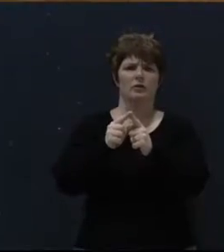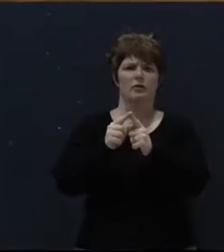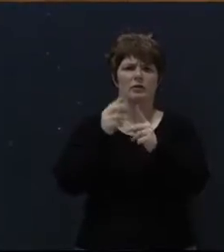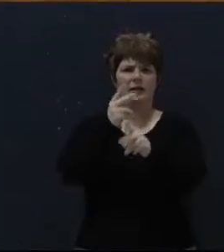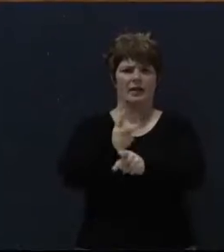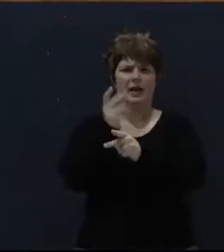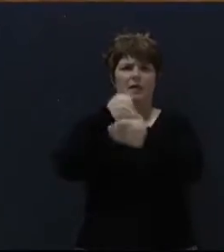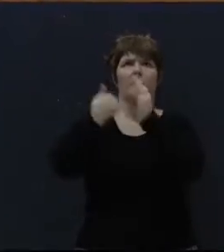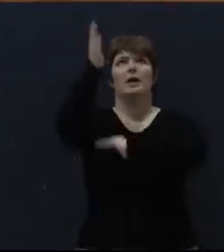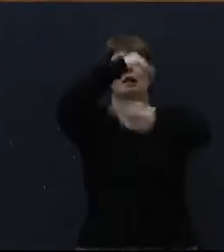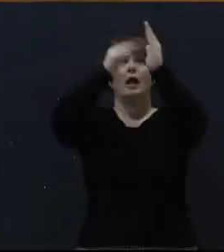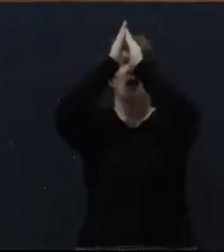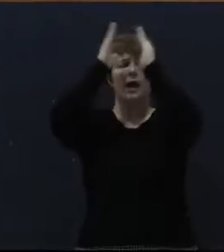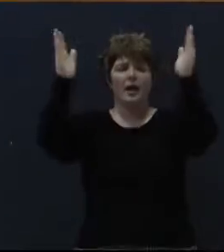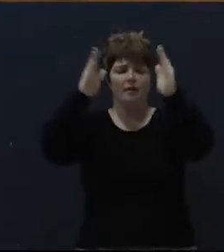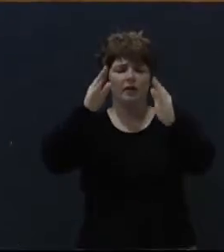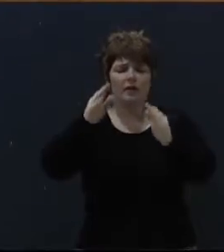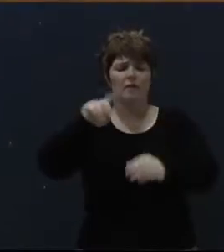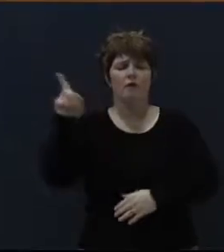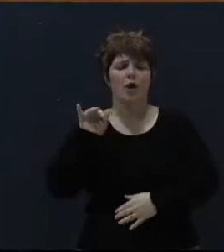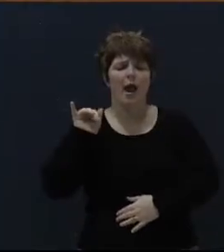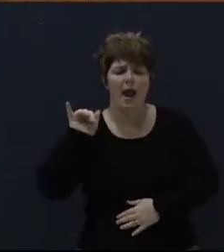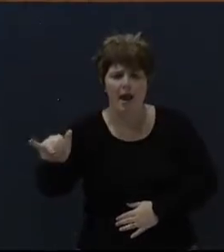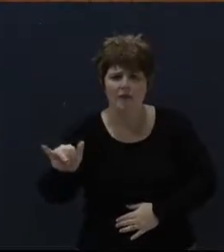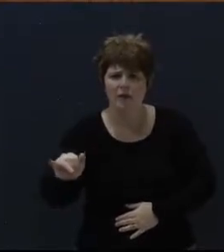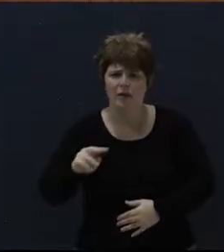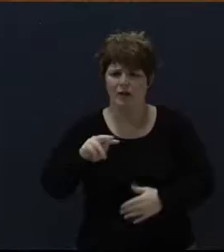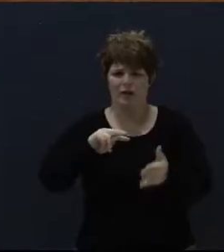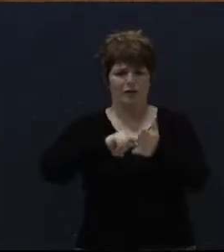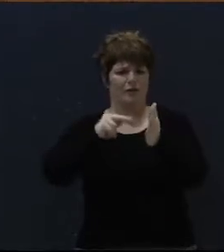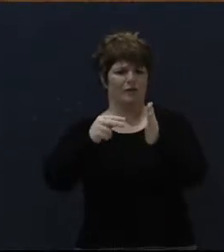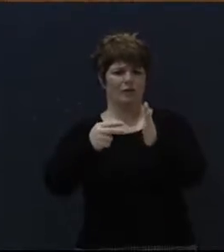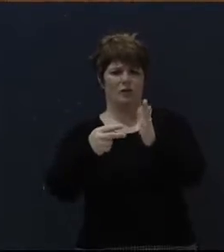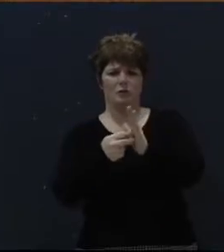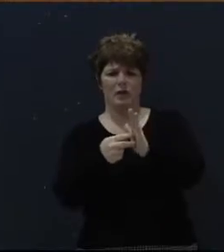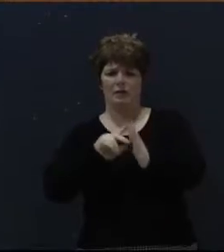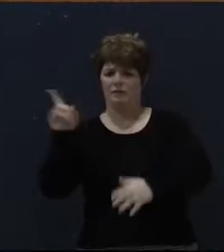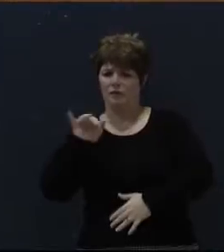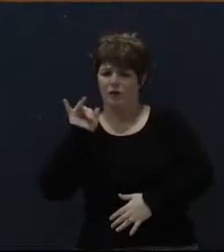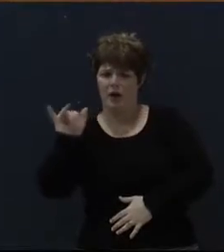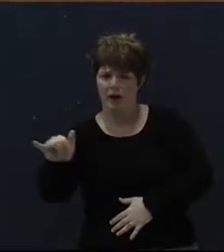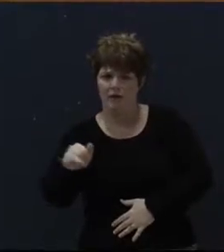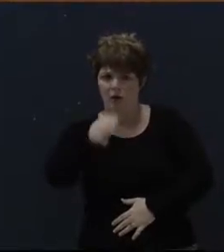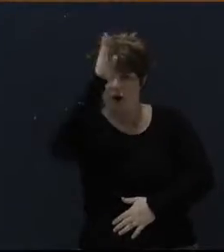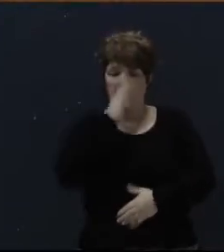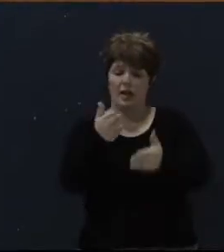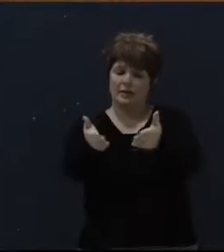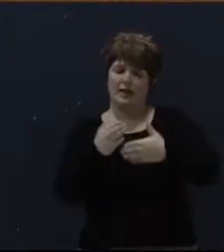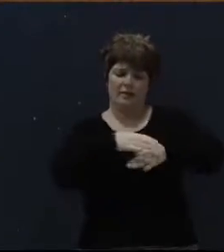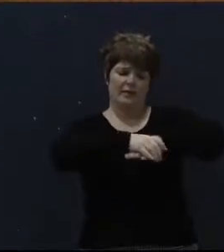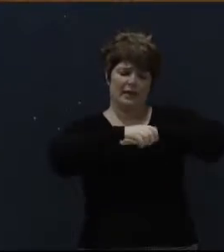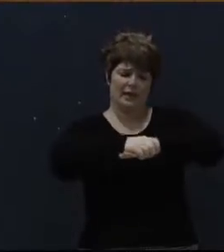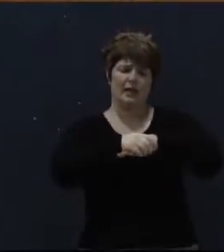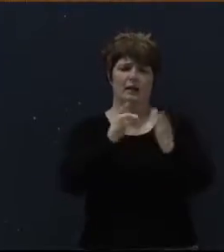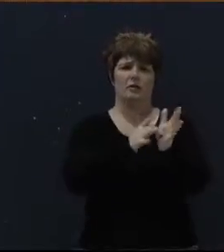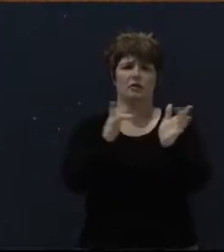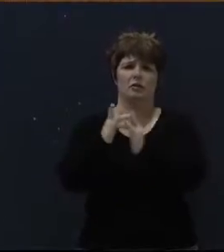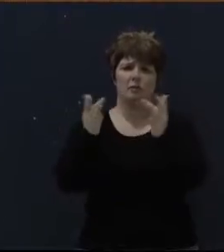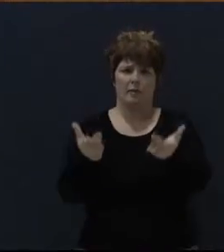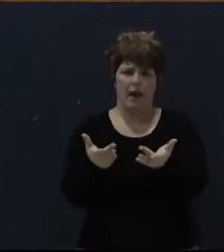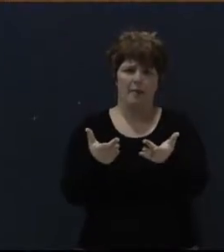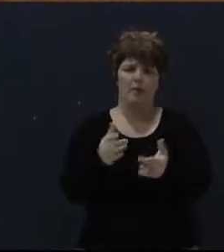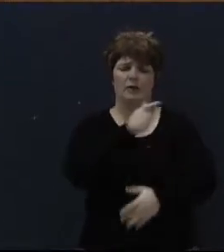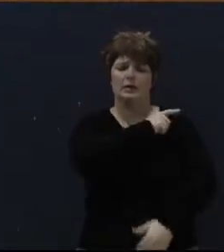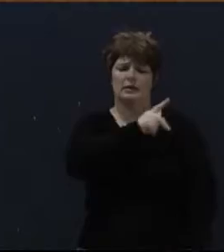forever, how many believe forever is right now also? Somebody say amen. God's gave us an English Bible. It's the King James Bible.